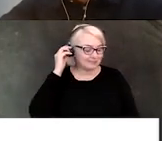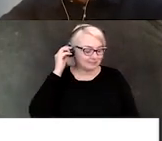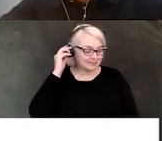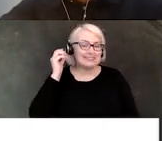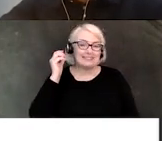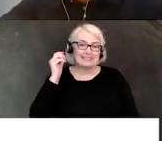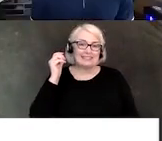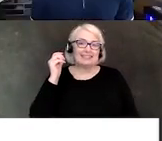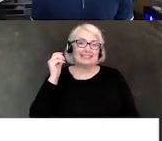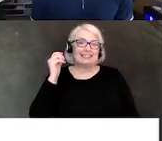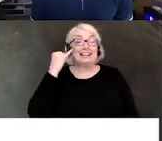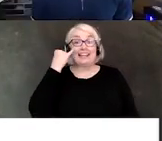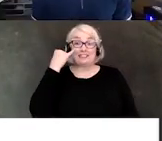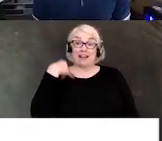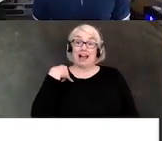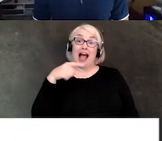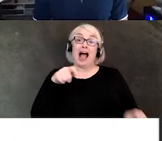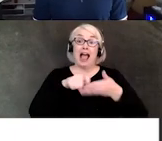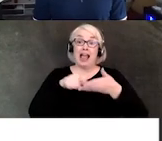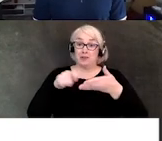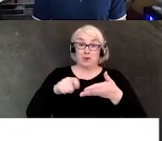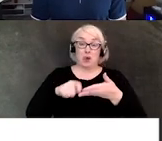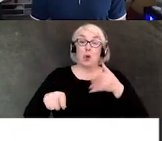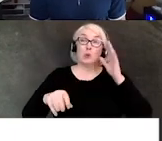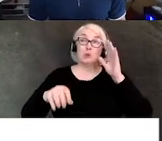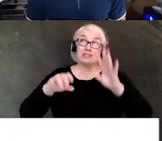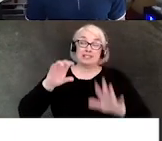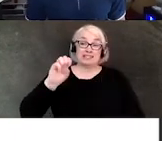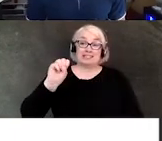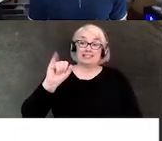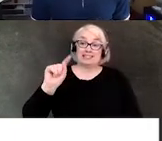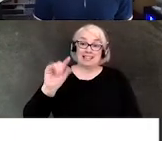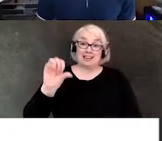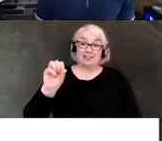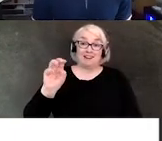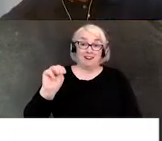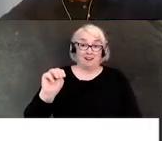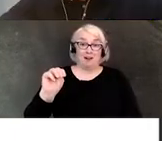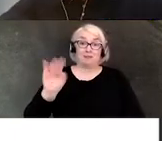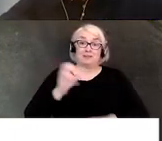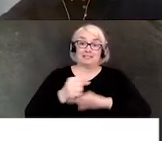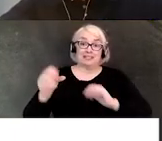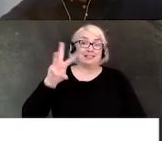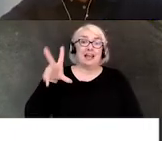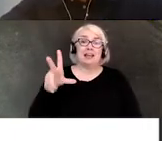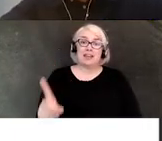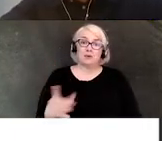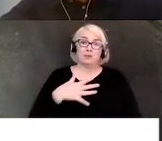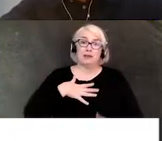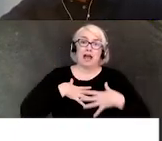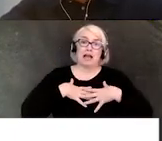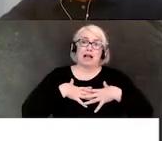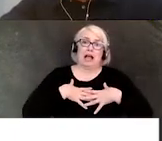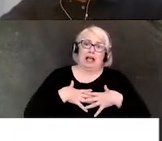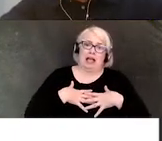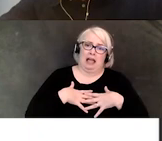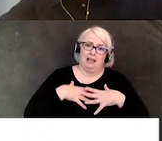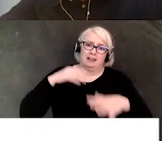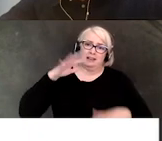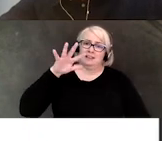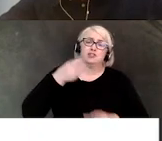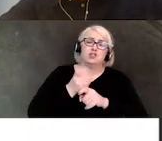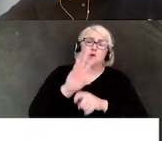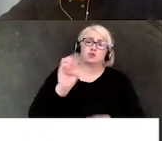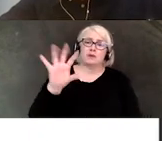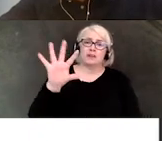would be overwrought to be 50% less funny. Um,